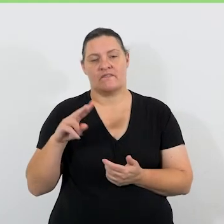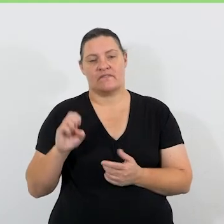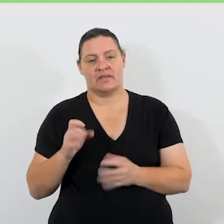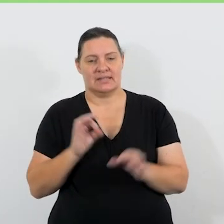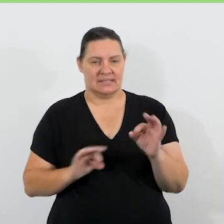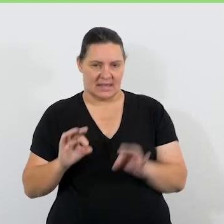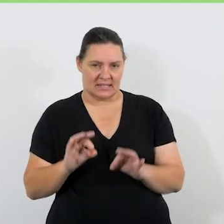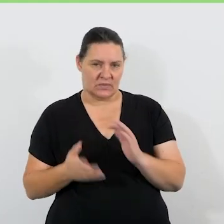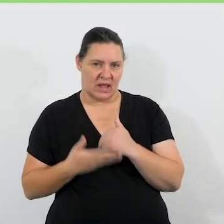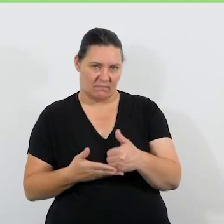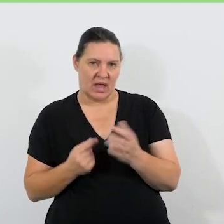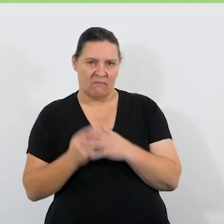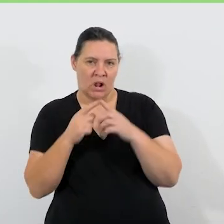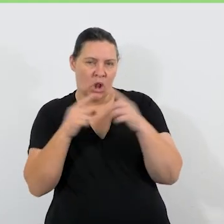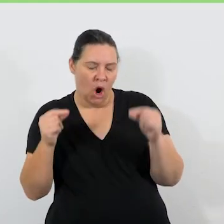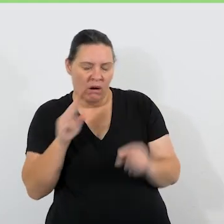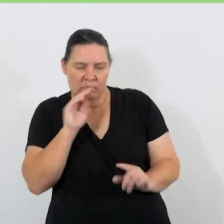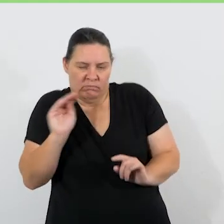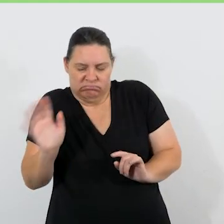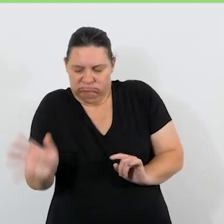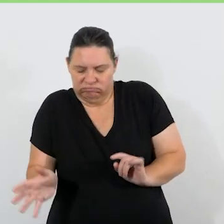like. They are long, they have branches